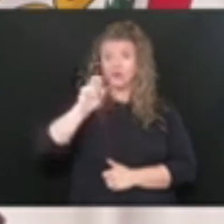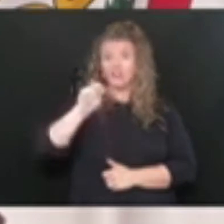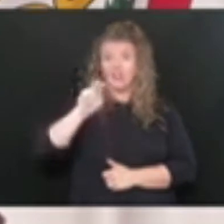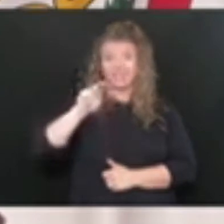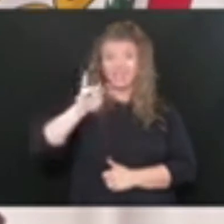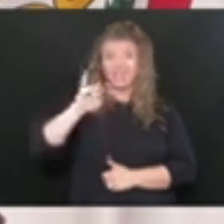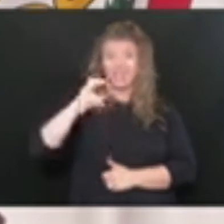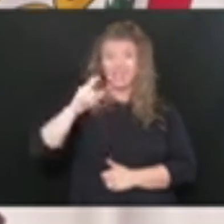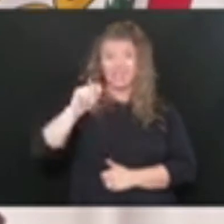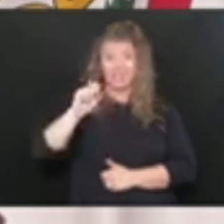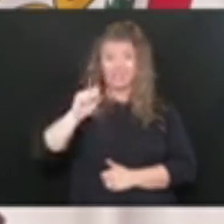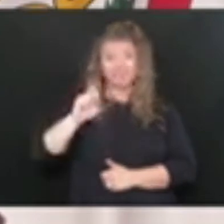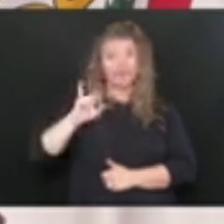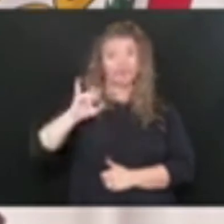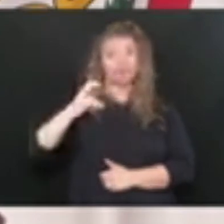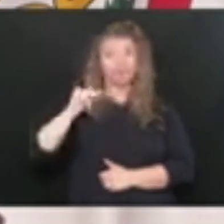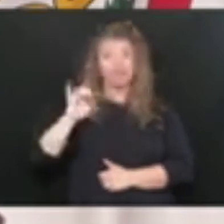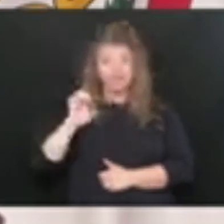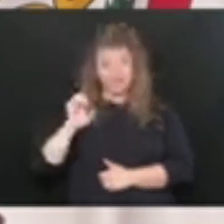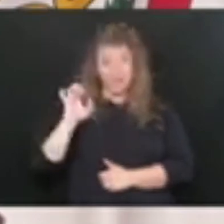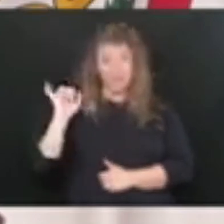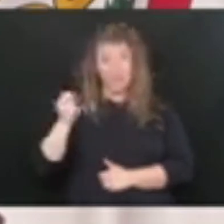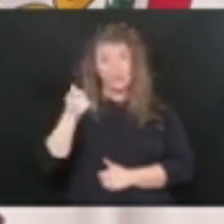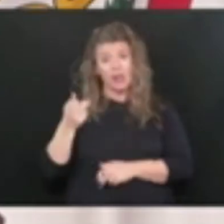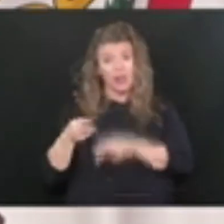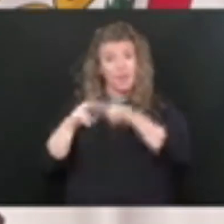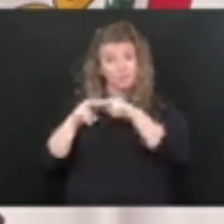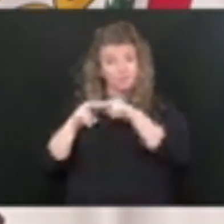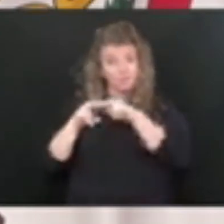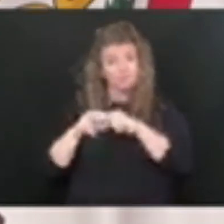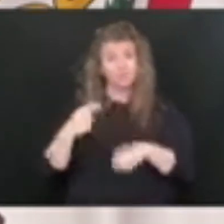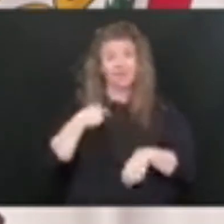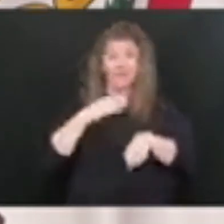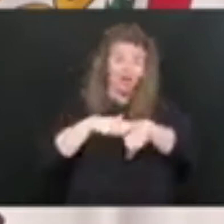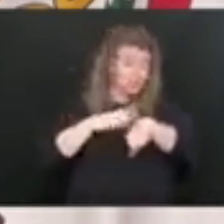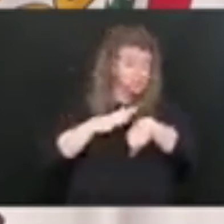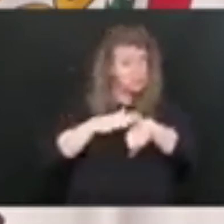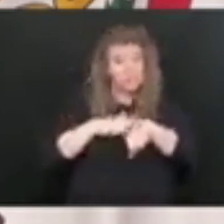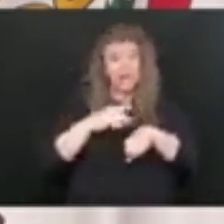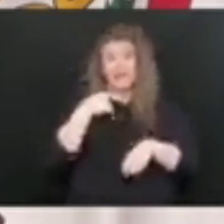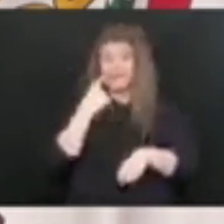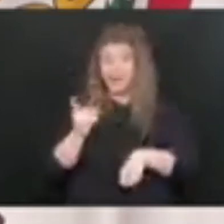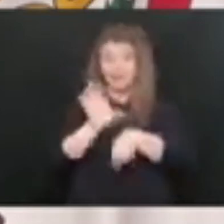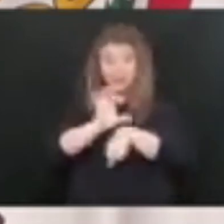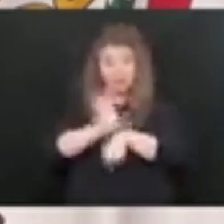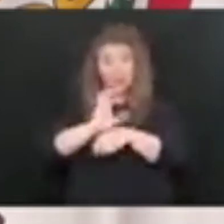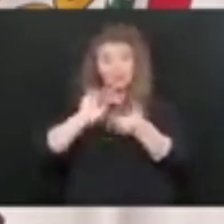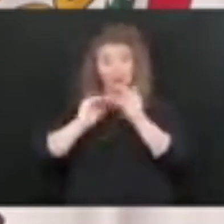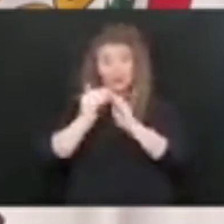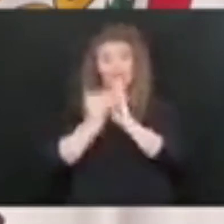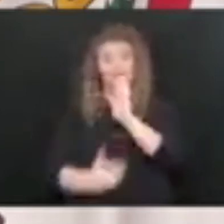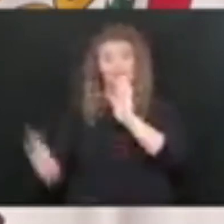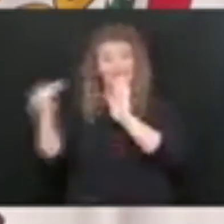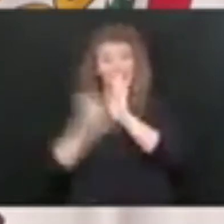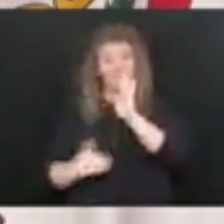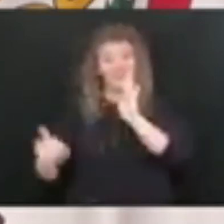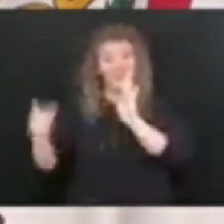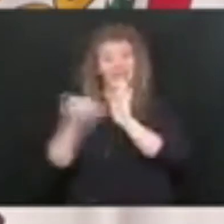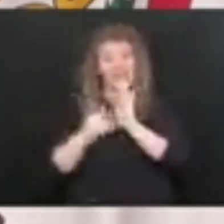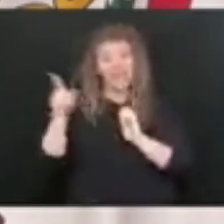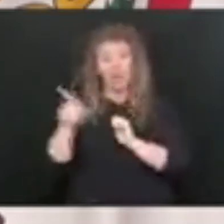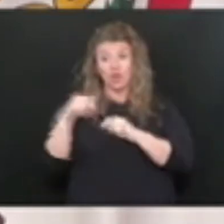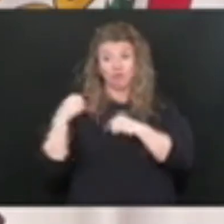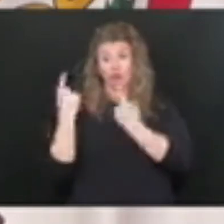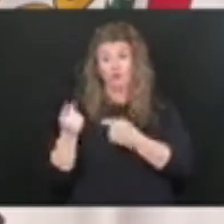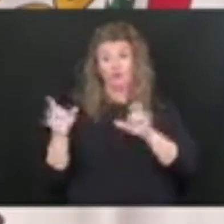counties. That's up a little bit. I caution, I tell our church community over and over what a job they've